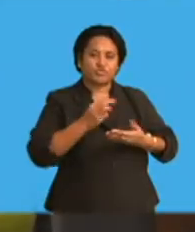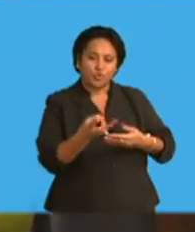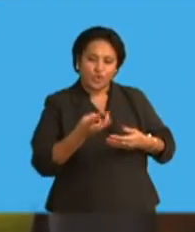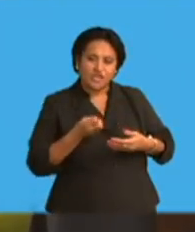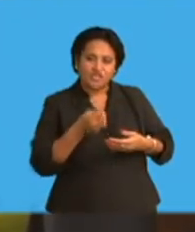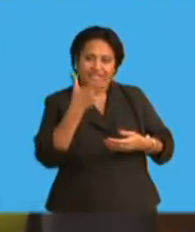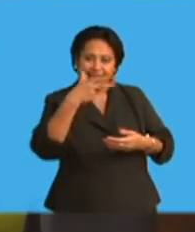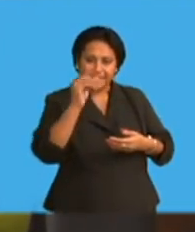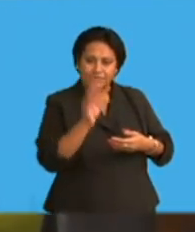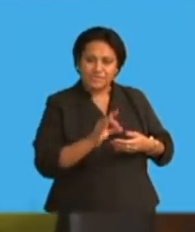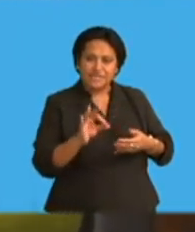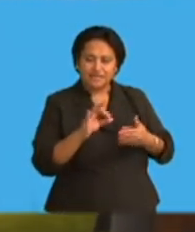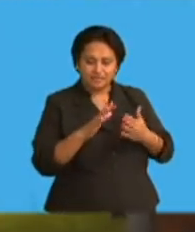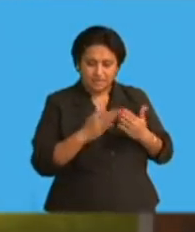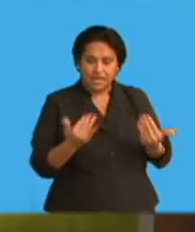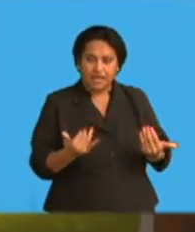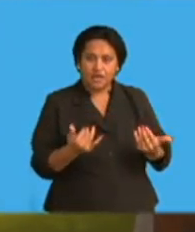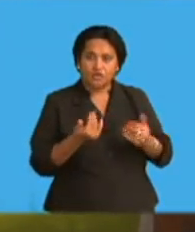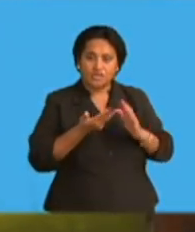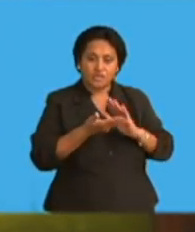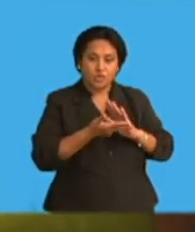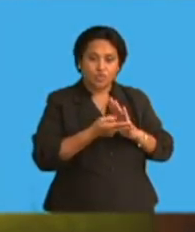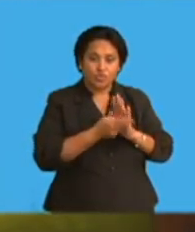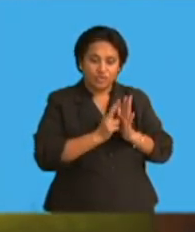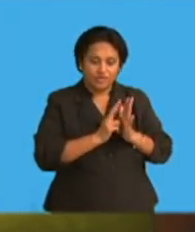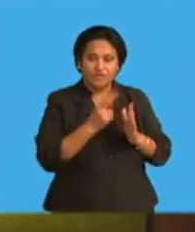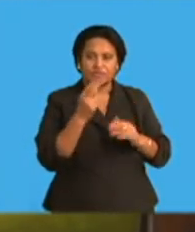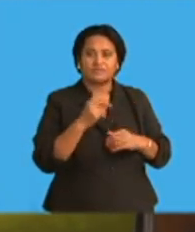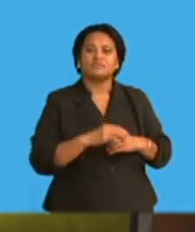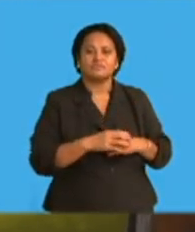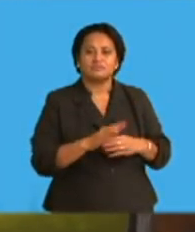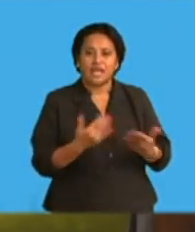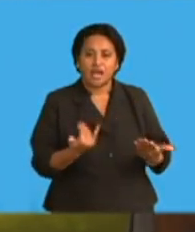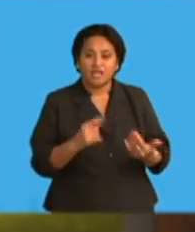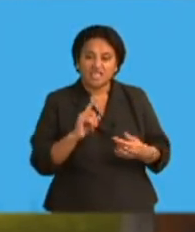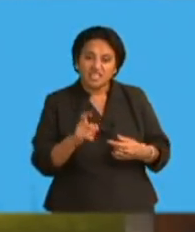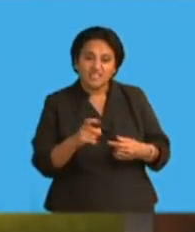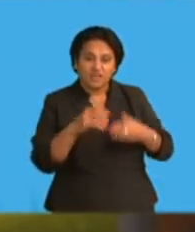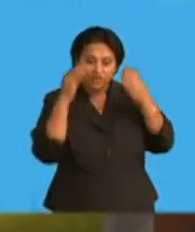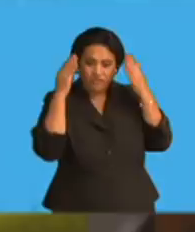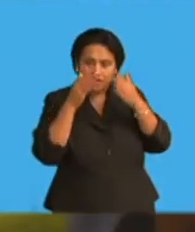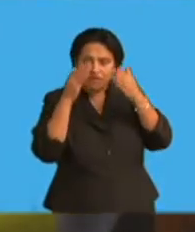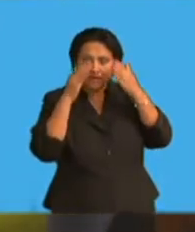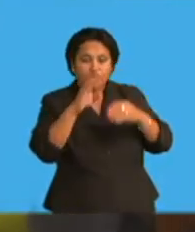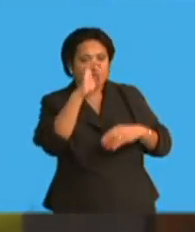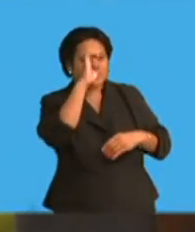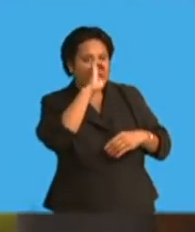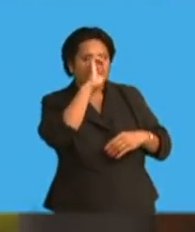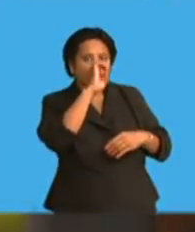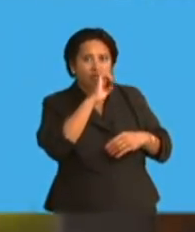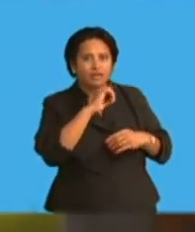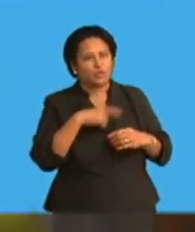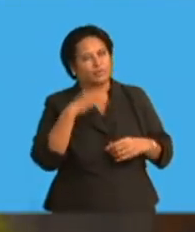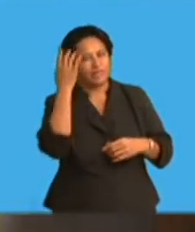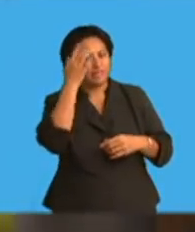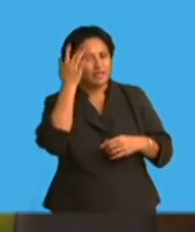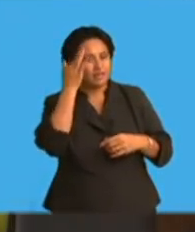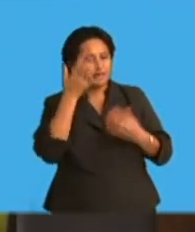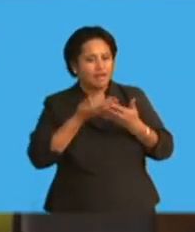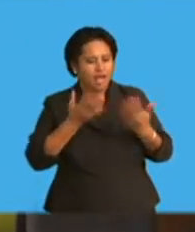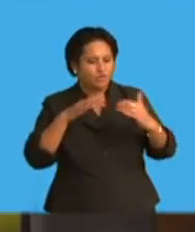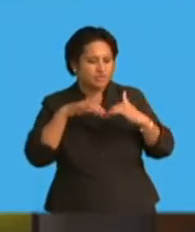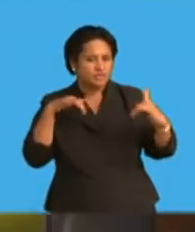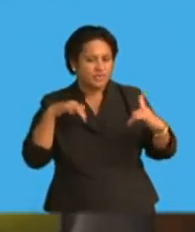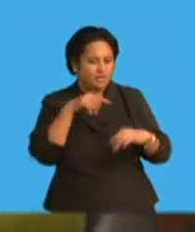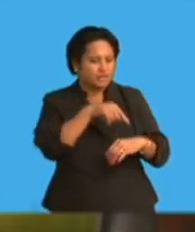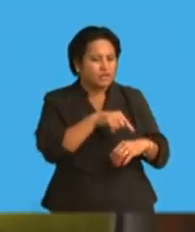another review. But if we ethnically think about it, Madam Speaker, we'll always be saying, oh, how many people of this ethnic group? Honourable Prem Singh,